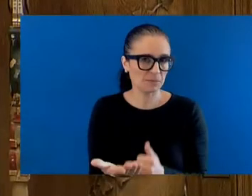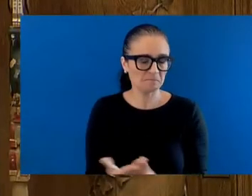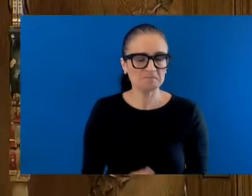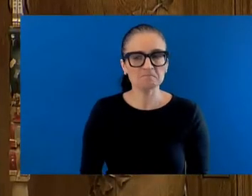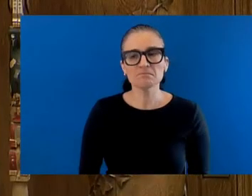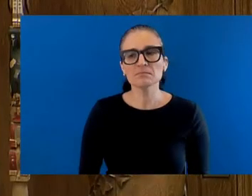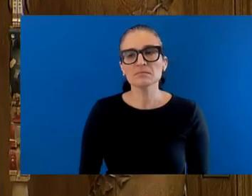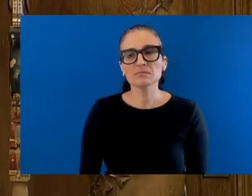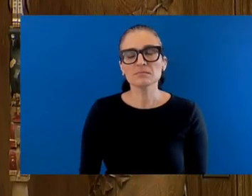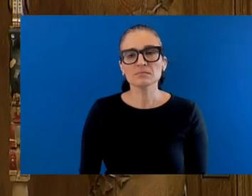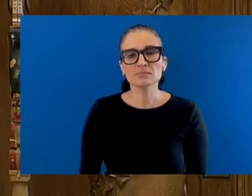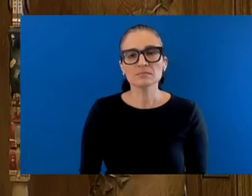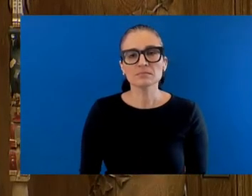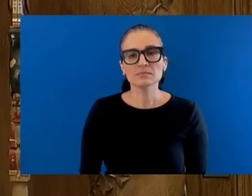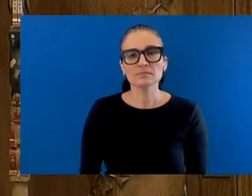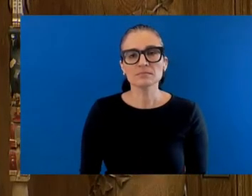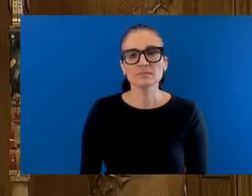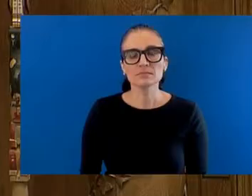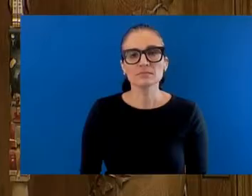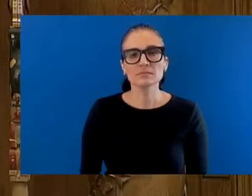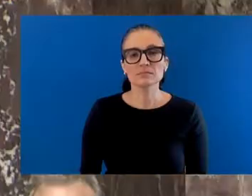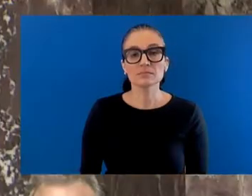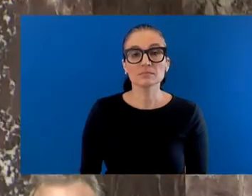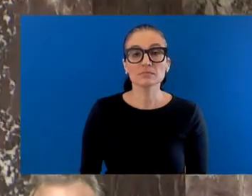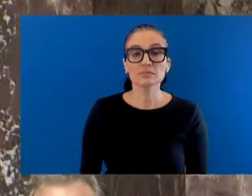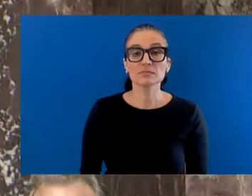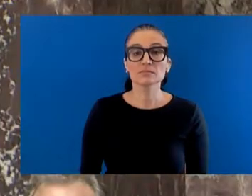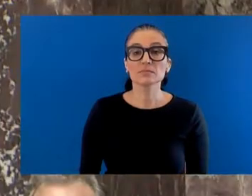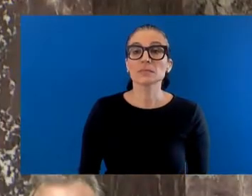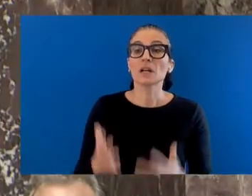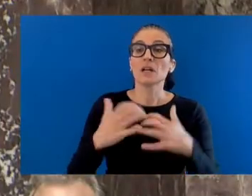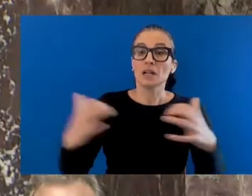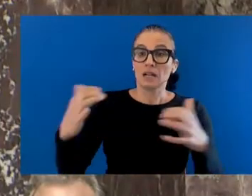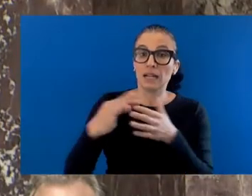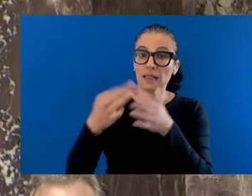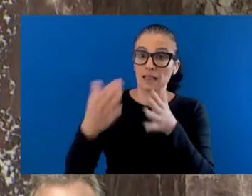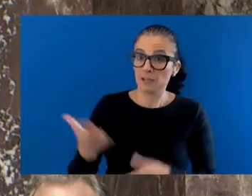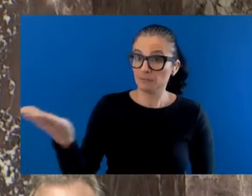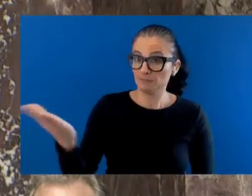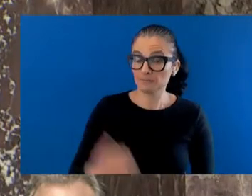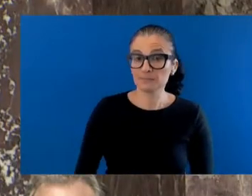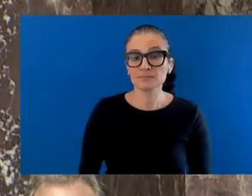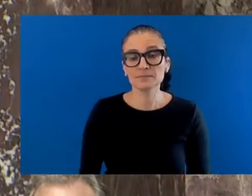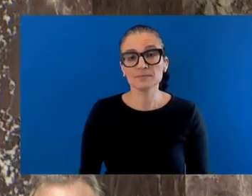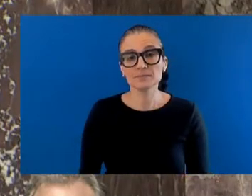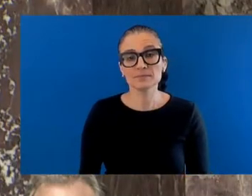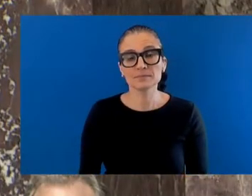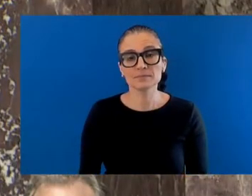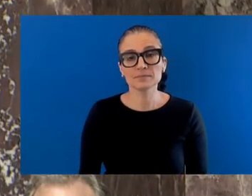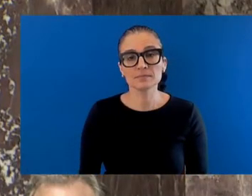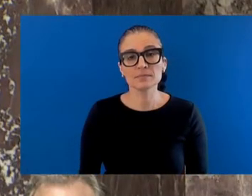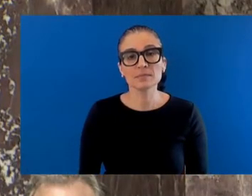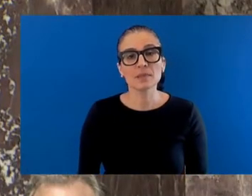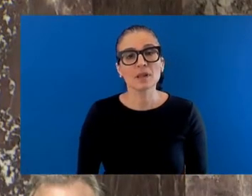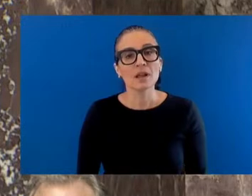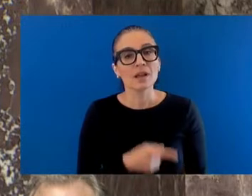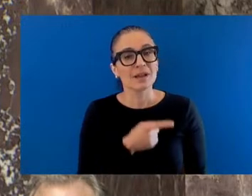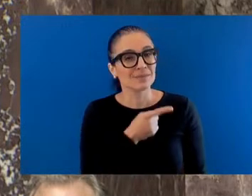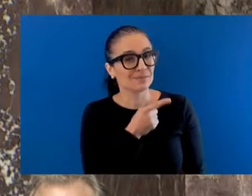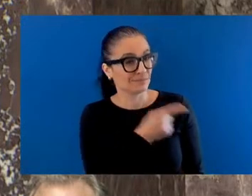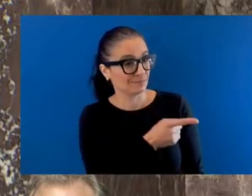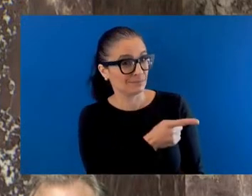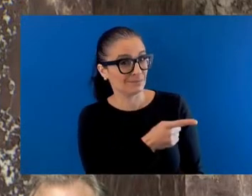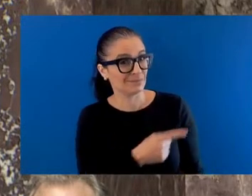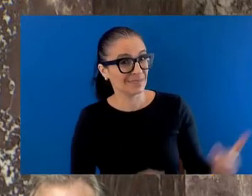Government House Leader. Thank you, Honourable Speaker. The member already answered the question that he's asking, which the Auditor General has the ability to look into these